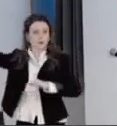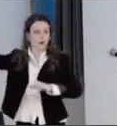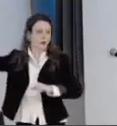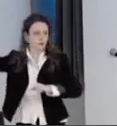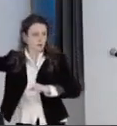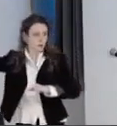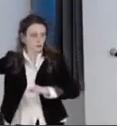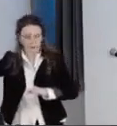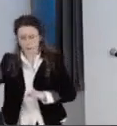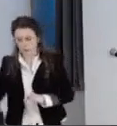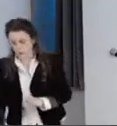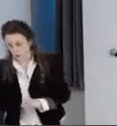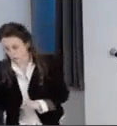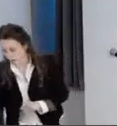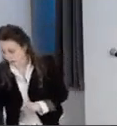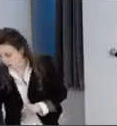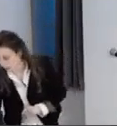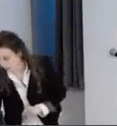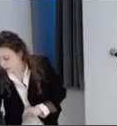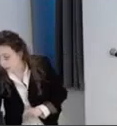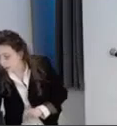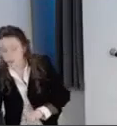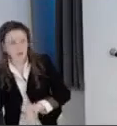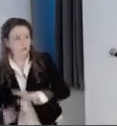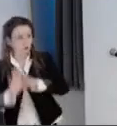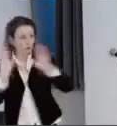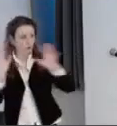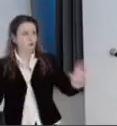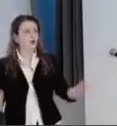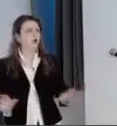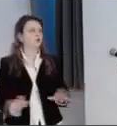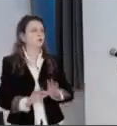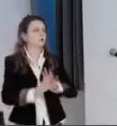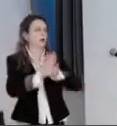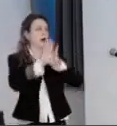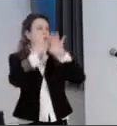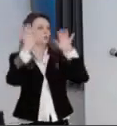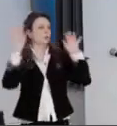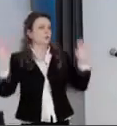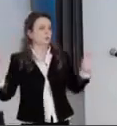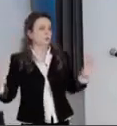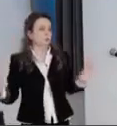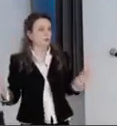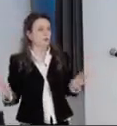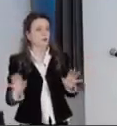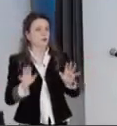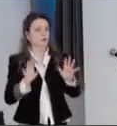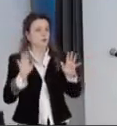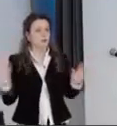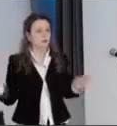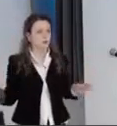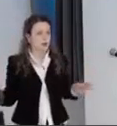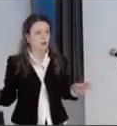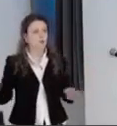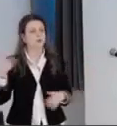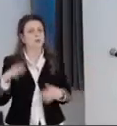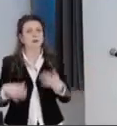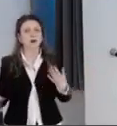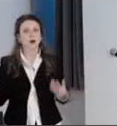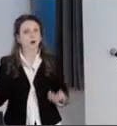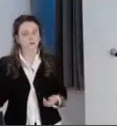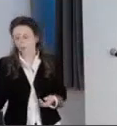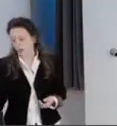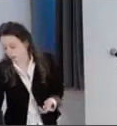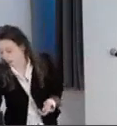us fall into either aesthetic deception or aesthetic omission. So this was just to give you some context about how knowledge of naturalness or